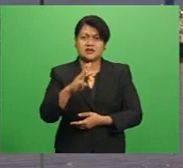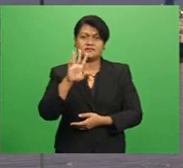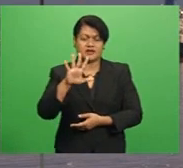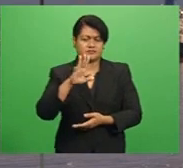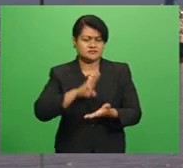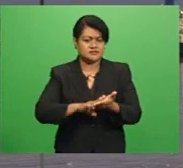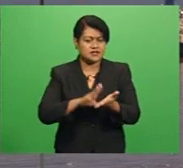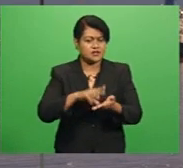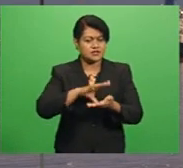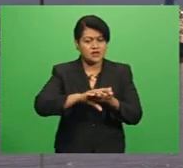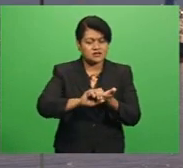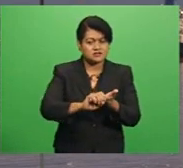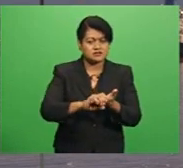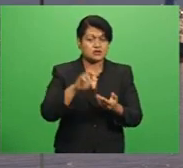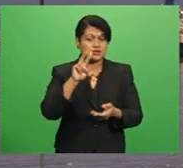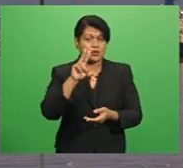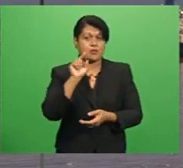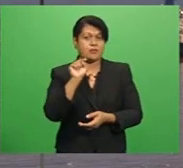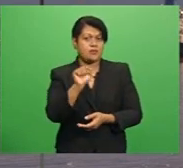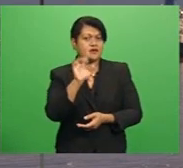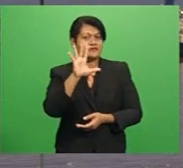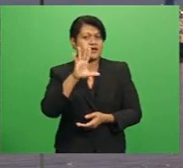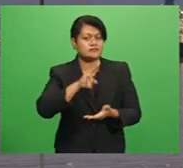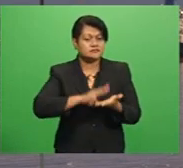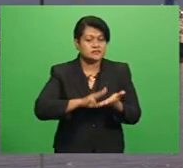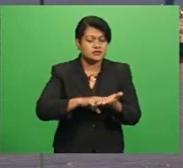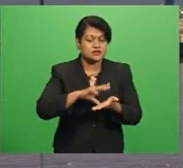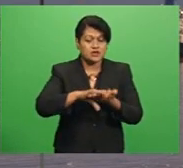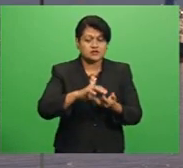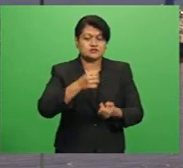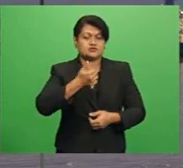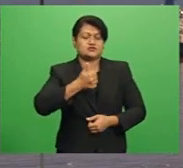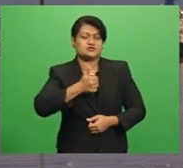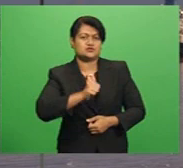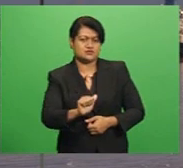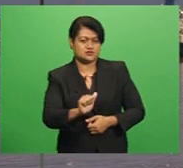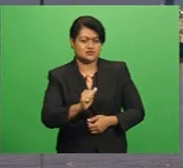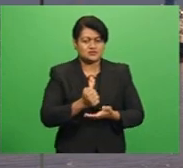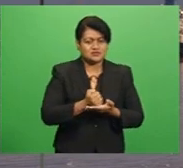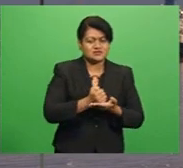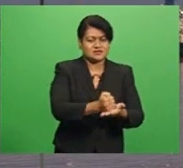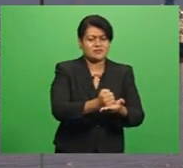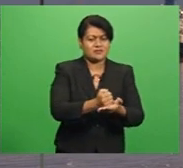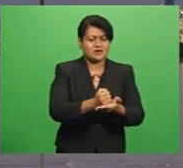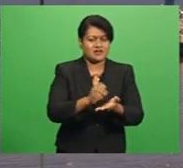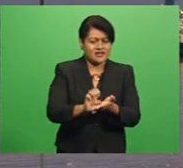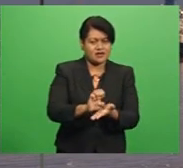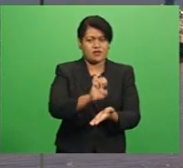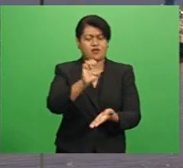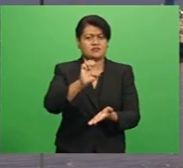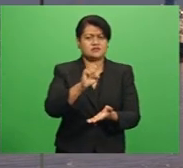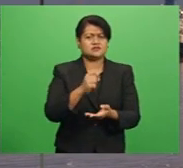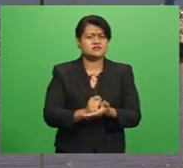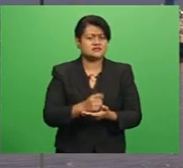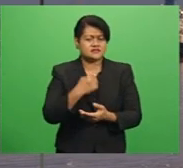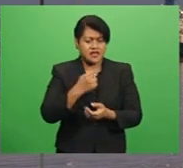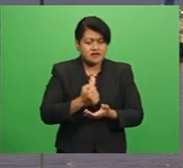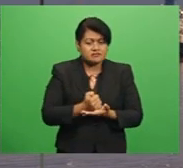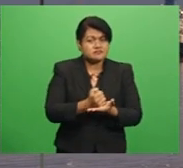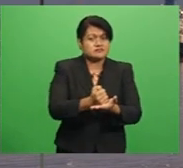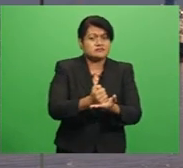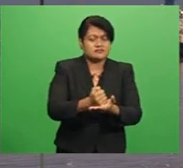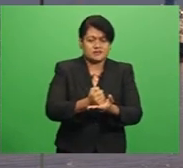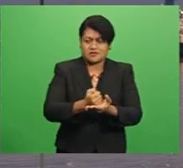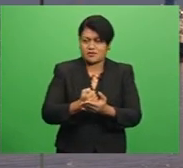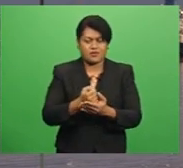benefit scheme, while $2.5 million will be used in budget support. Minister for Economy Aya Syed Kayum says the assistance is a boost